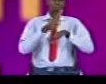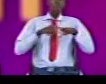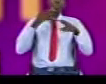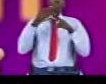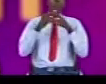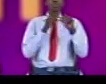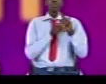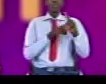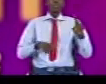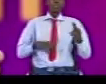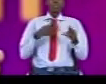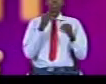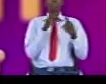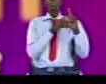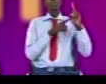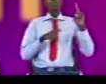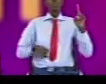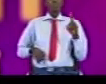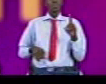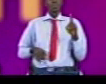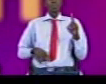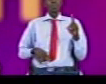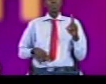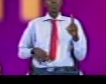And say, oh Lord, make me your true son.